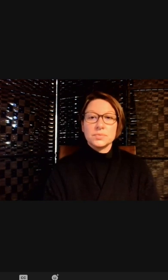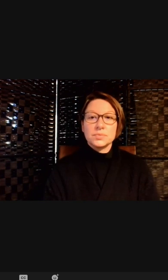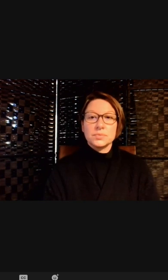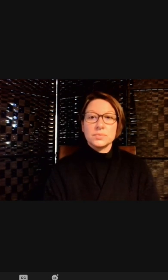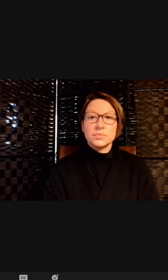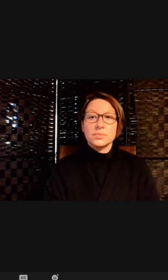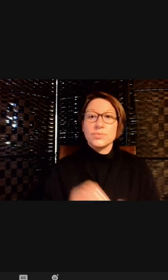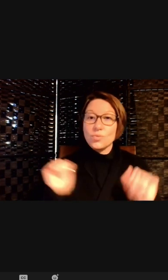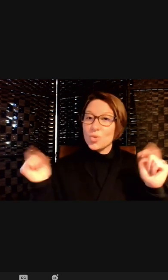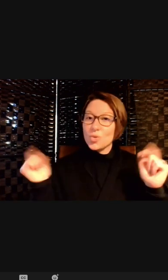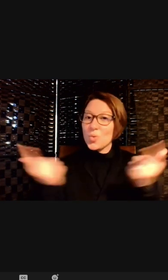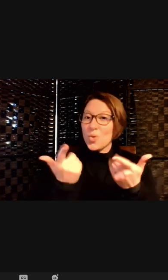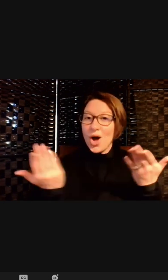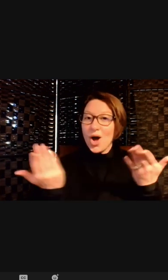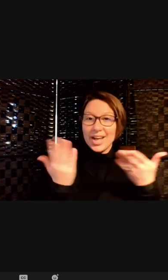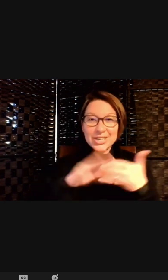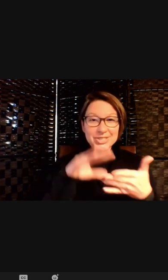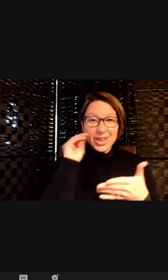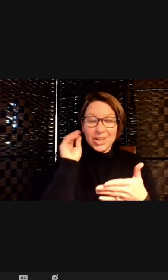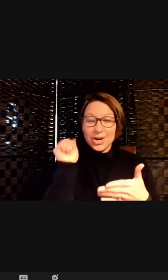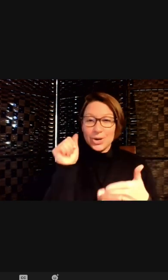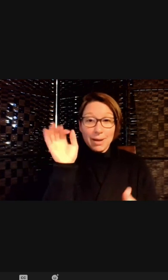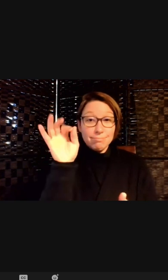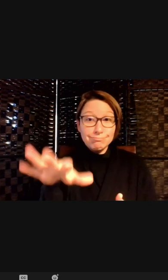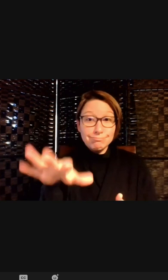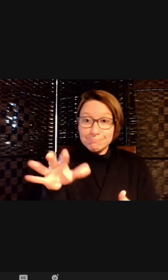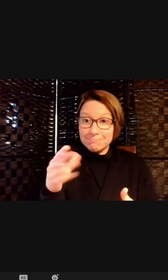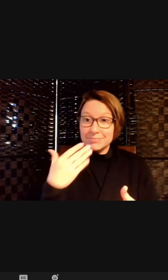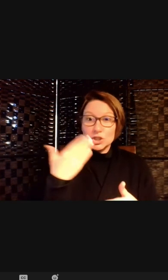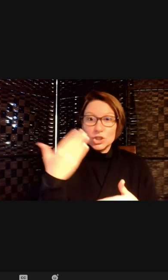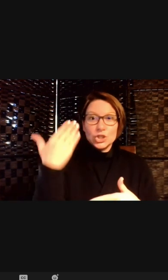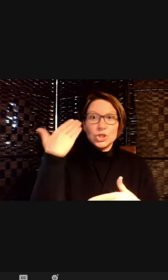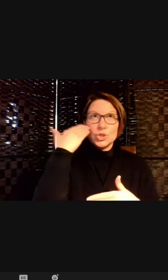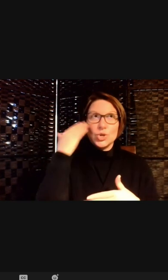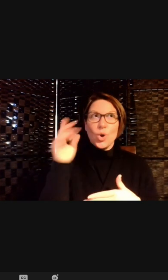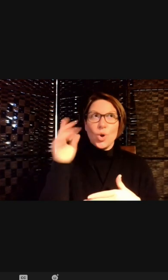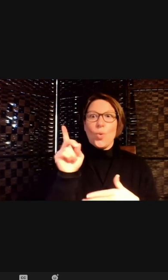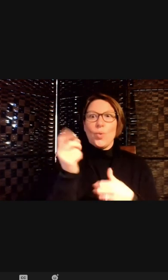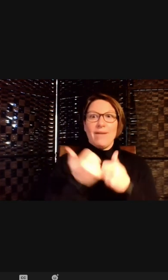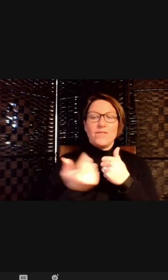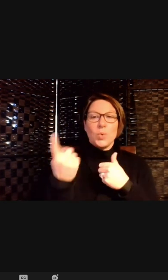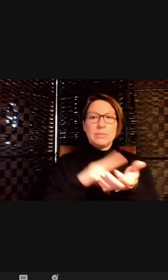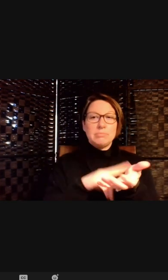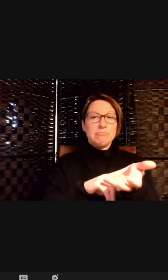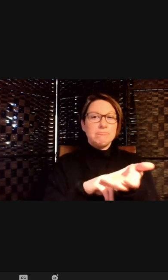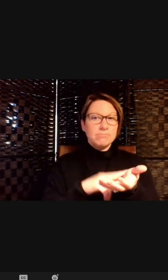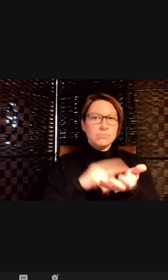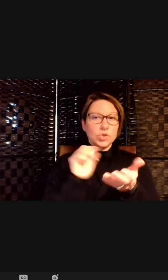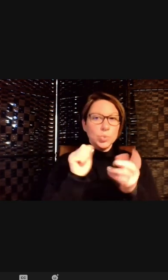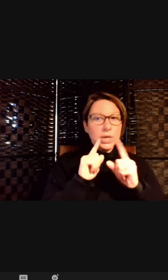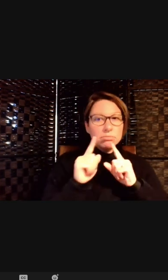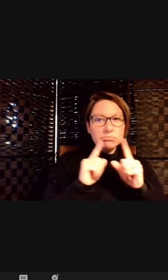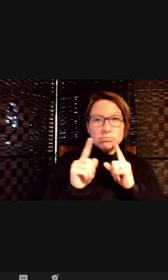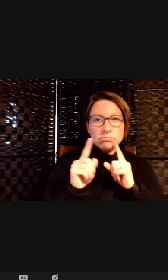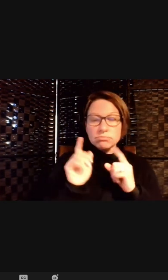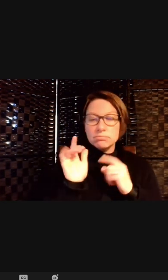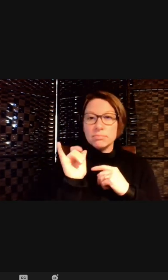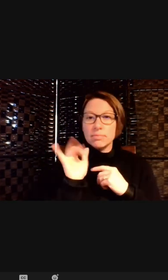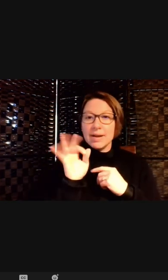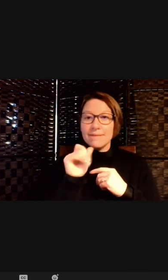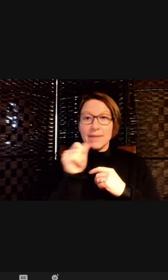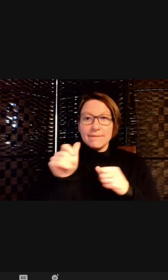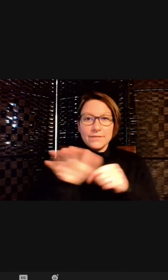We're all here to learn, everybody. We can chime in, and it's good to know where everyone's at so that we can have these conversations. And if I haven't